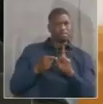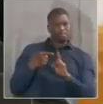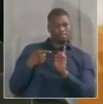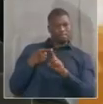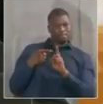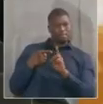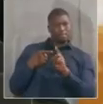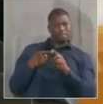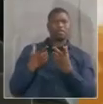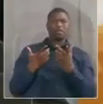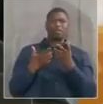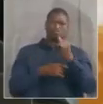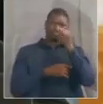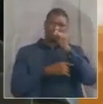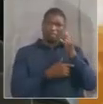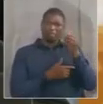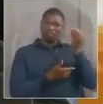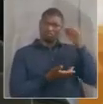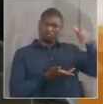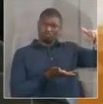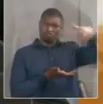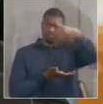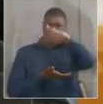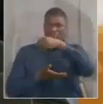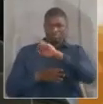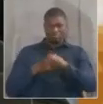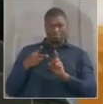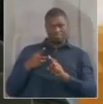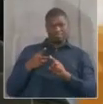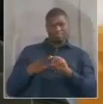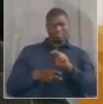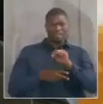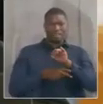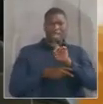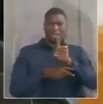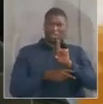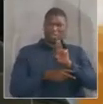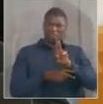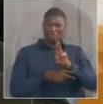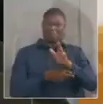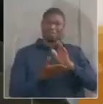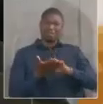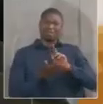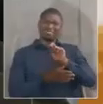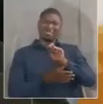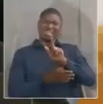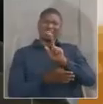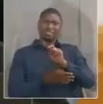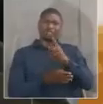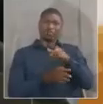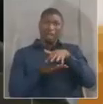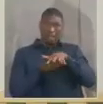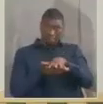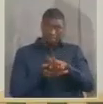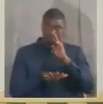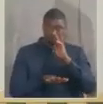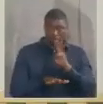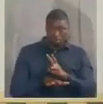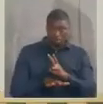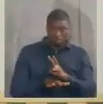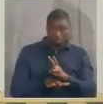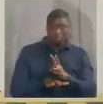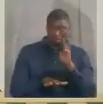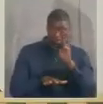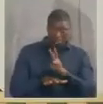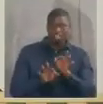crime intelligence gathers, and then the second one is NIU and TRT to implement. You see that? You